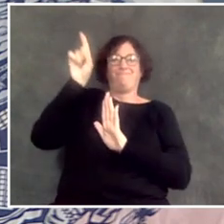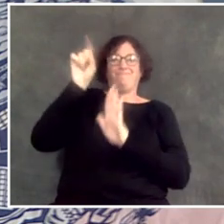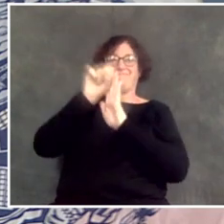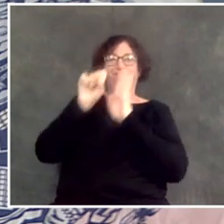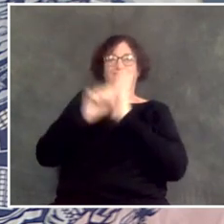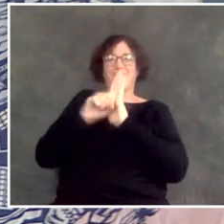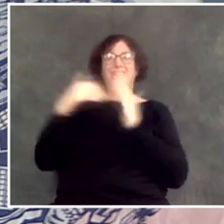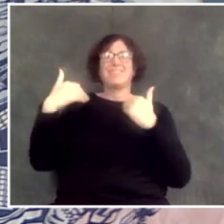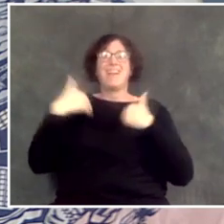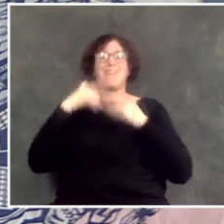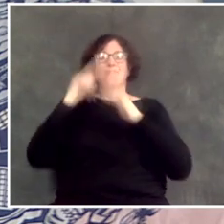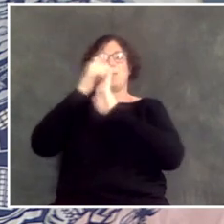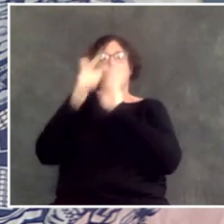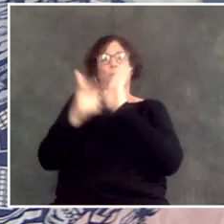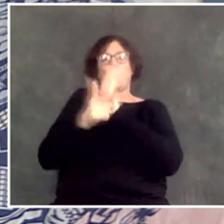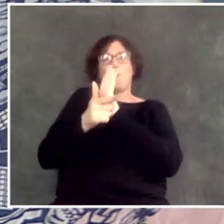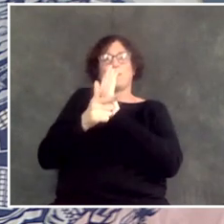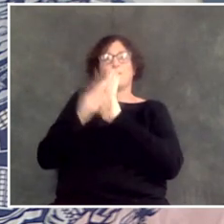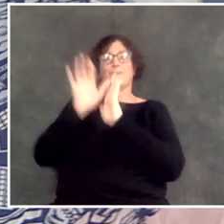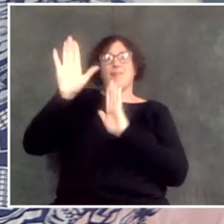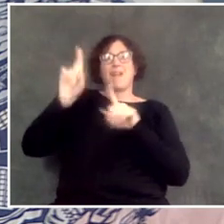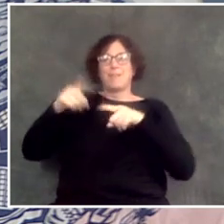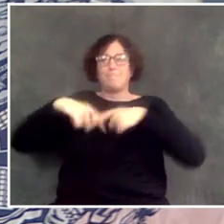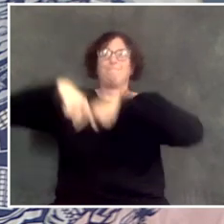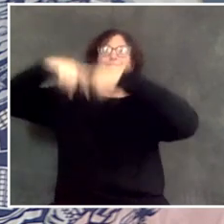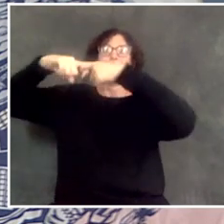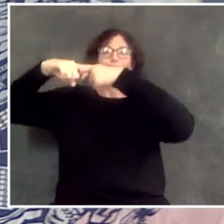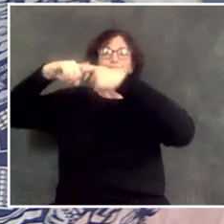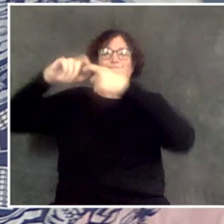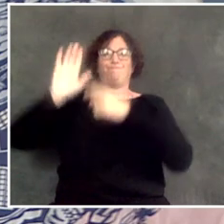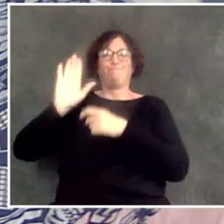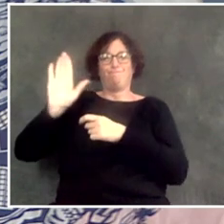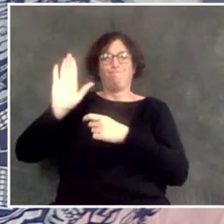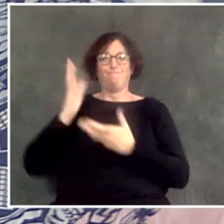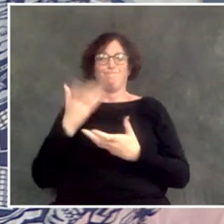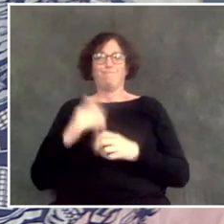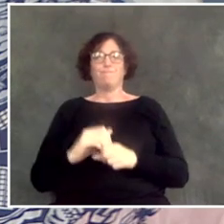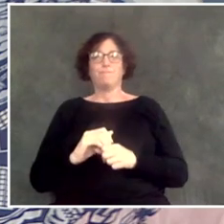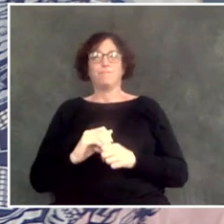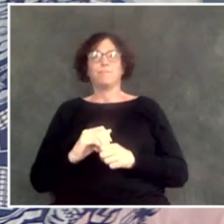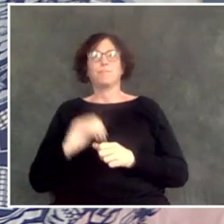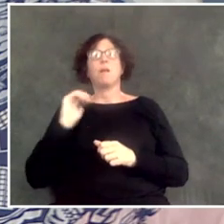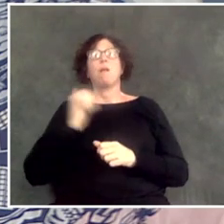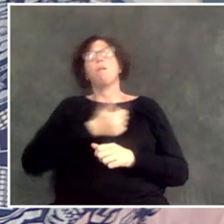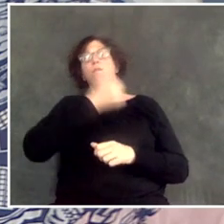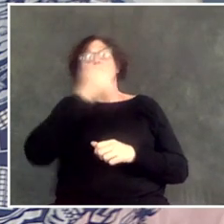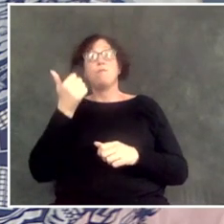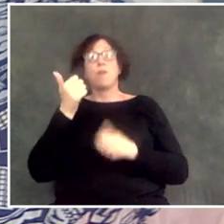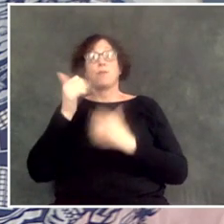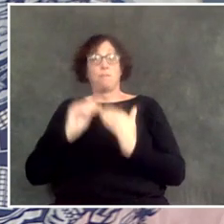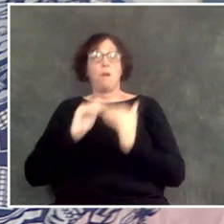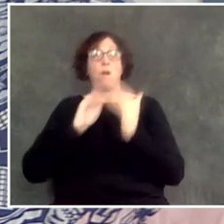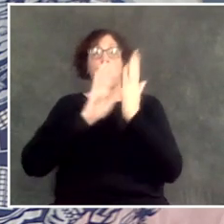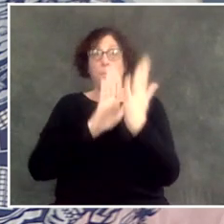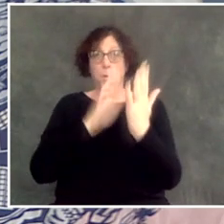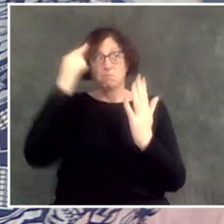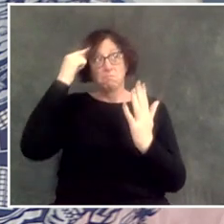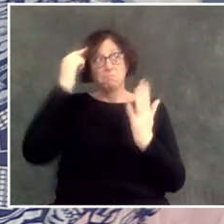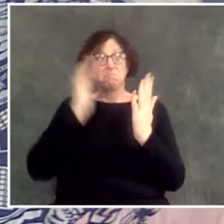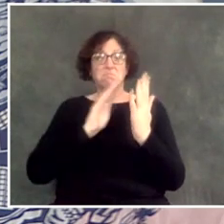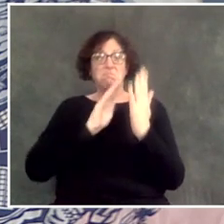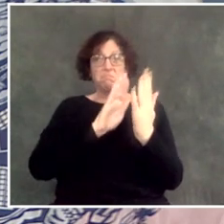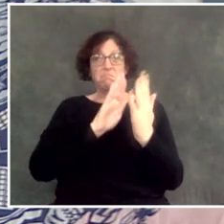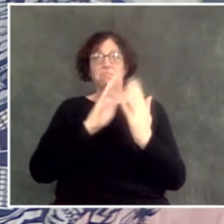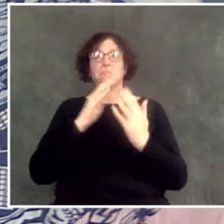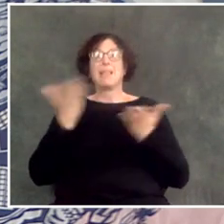with state support. The other thing we've done is through the power of the city, obviously anyone who